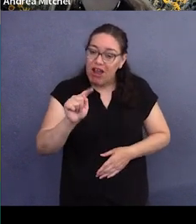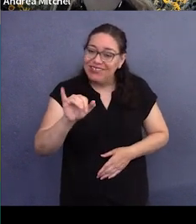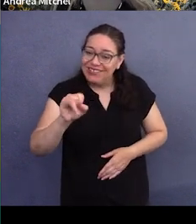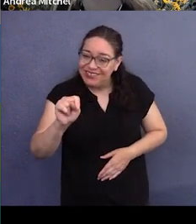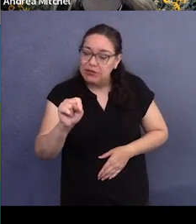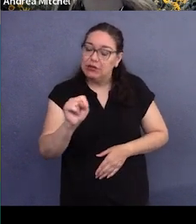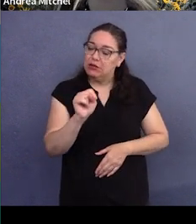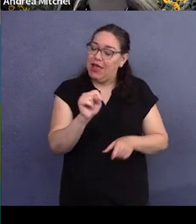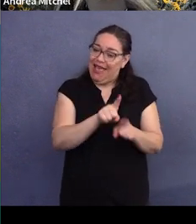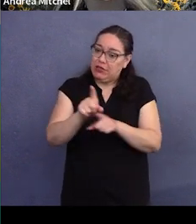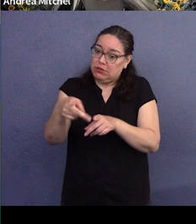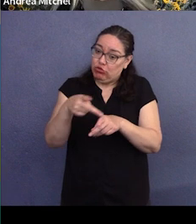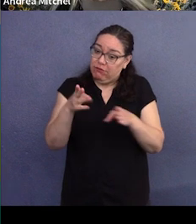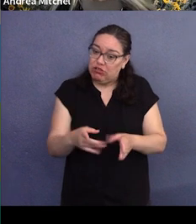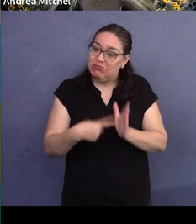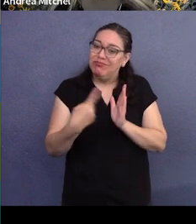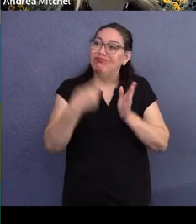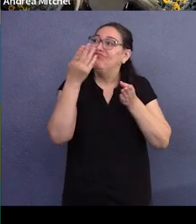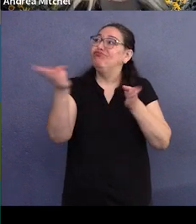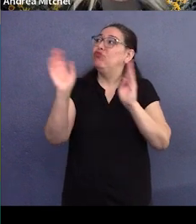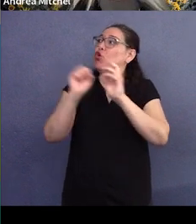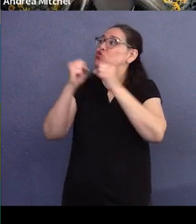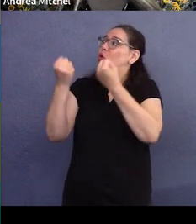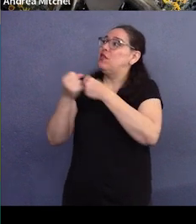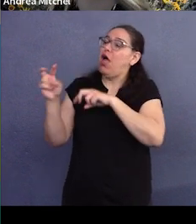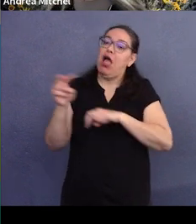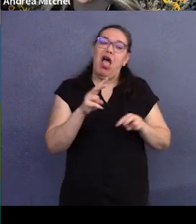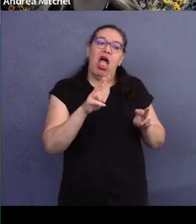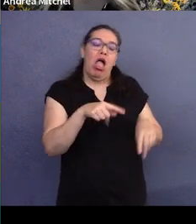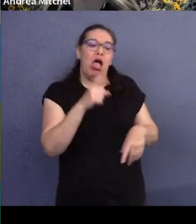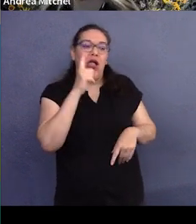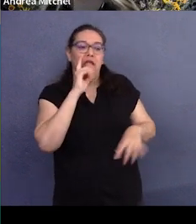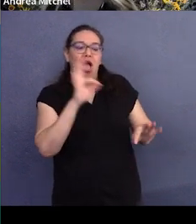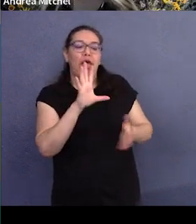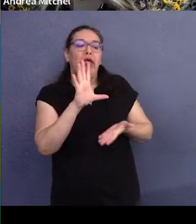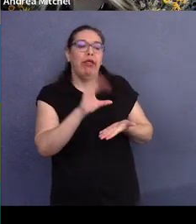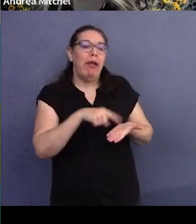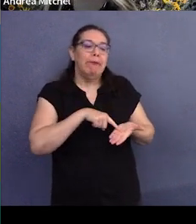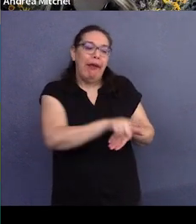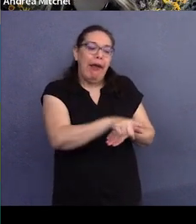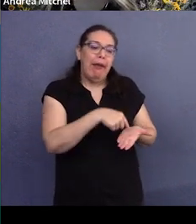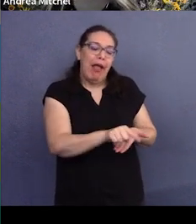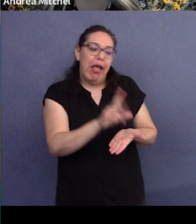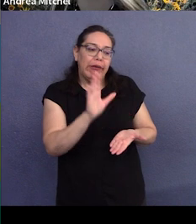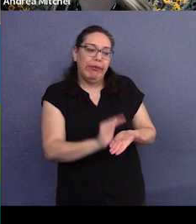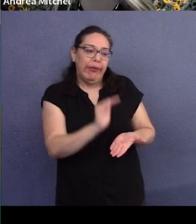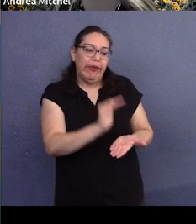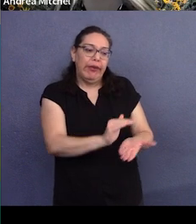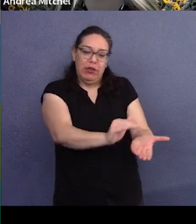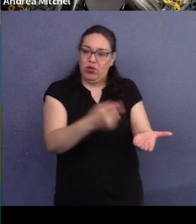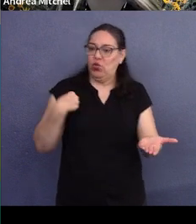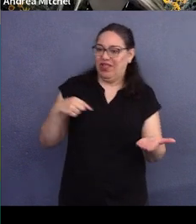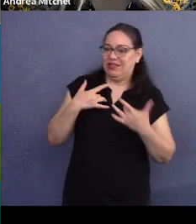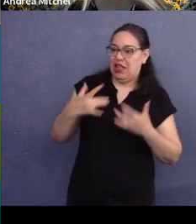are undervalued in society, we have a tendency to change ourselves in our